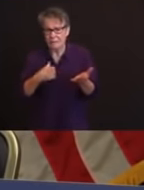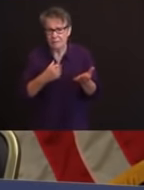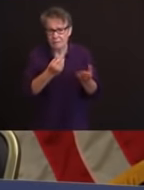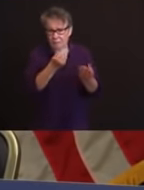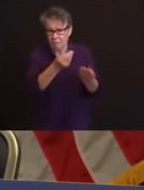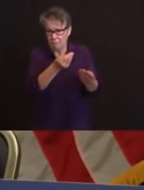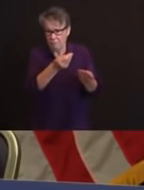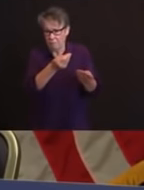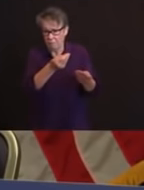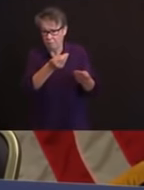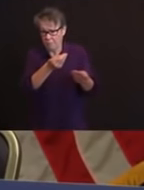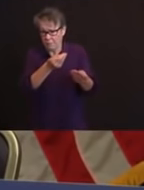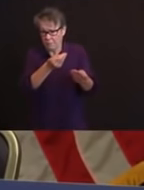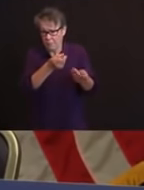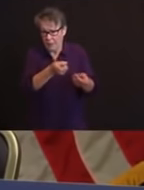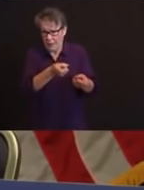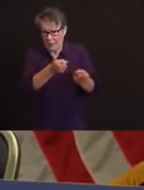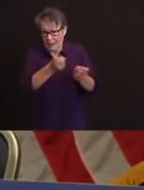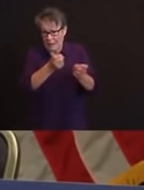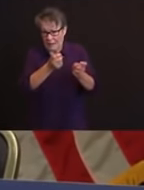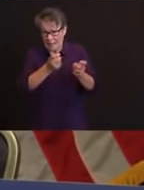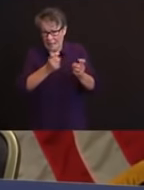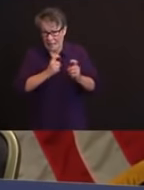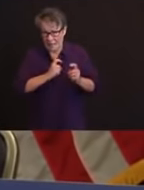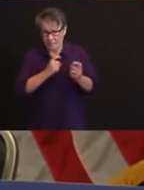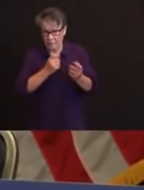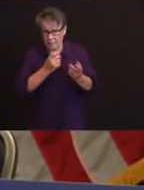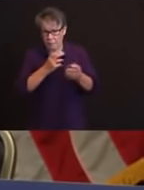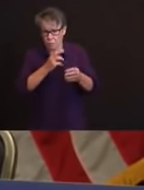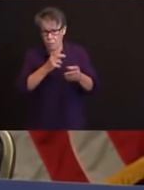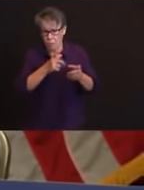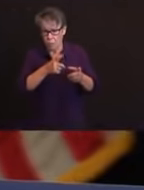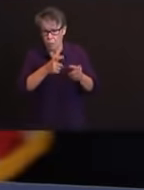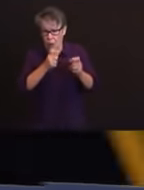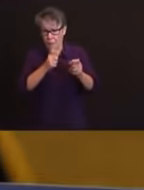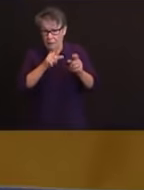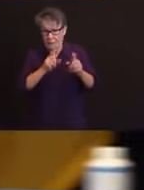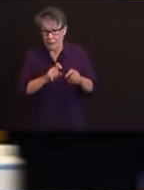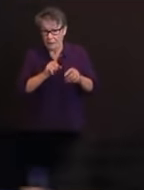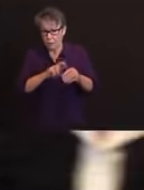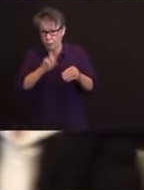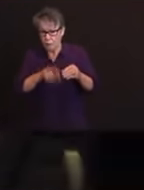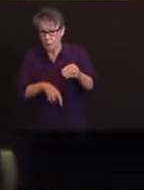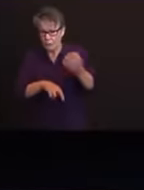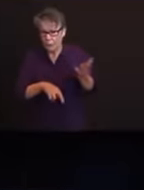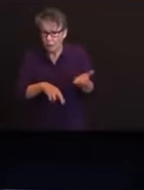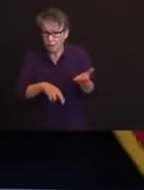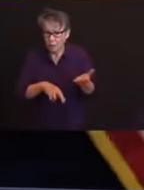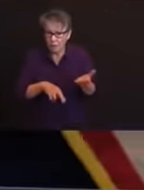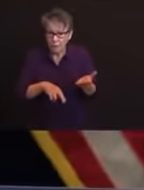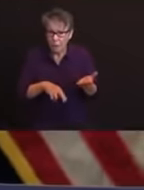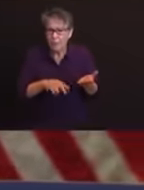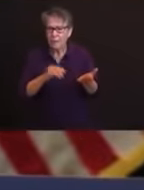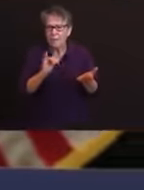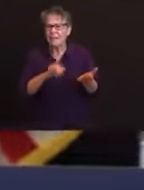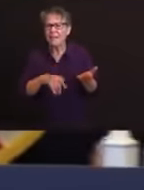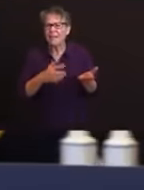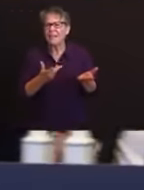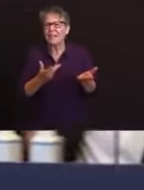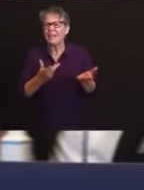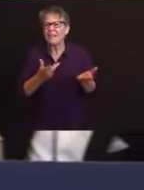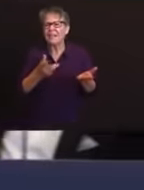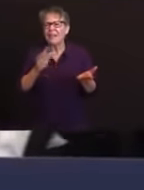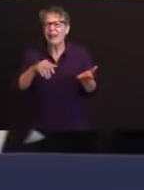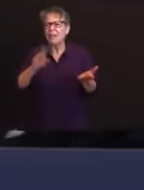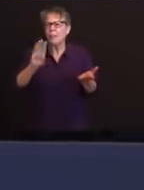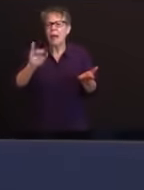all the rapids, but that's just an educated guess. And by the way, that's not just New Jersey. The Abbott Binax, the ability to connect it data-wise into